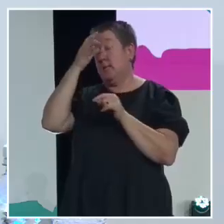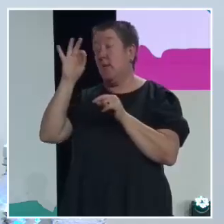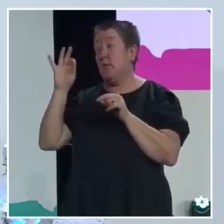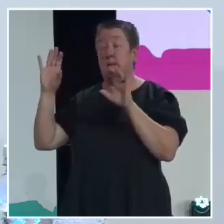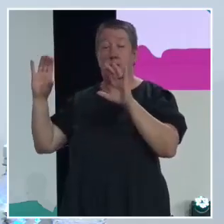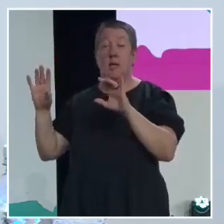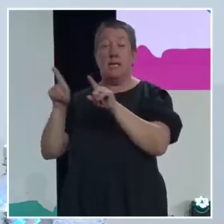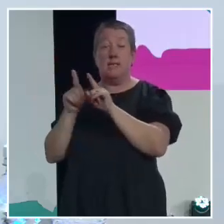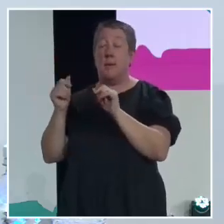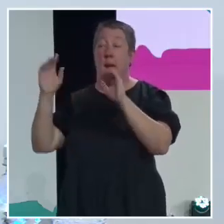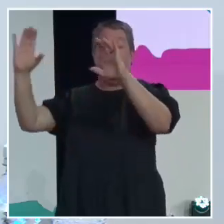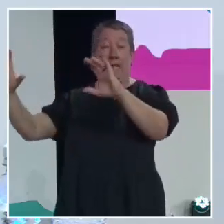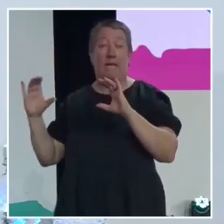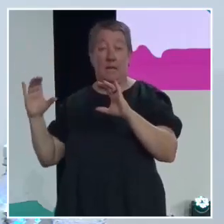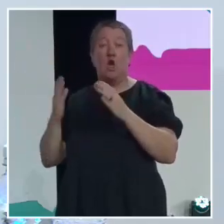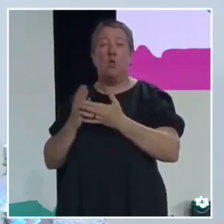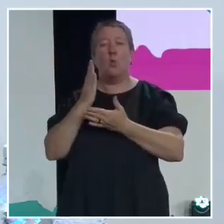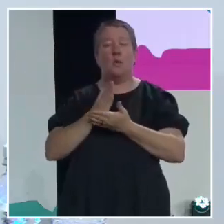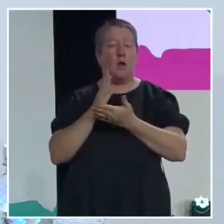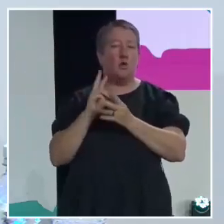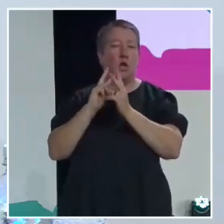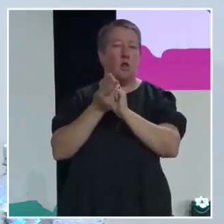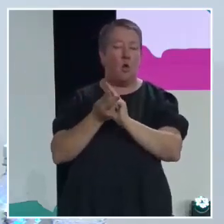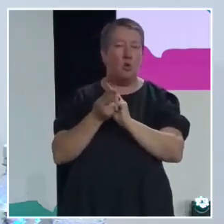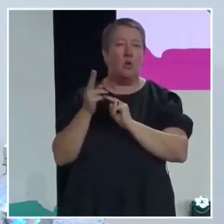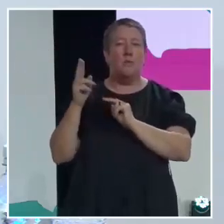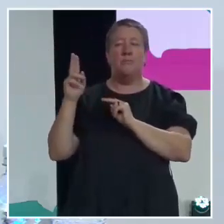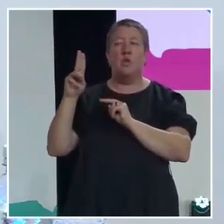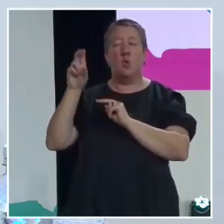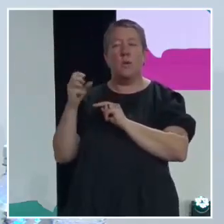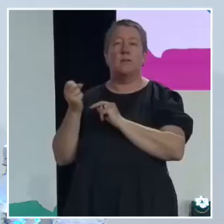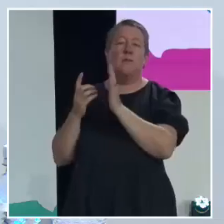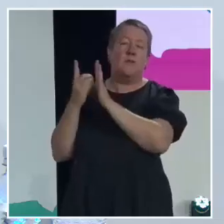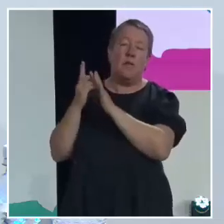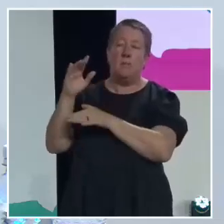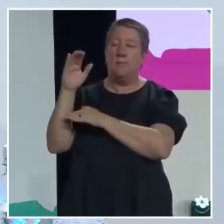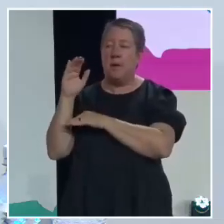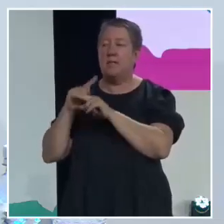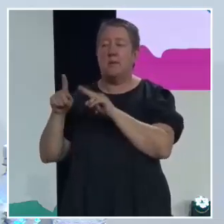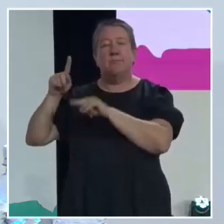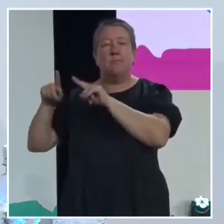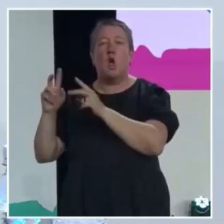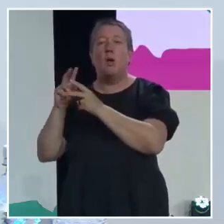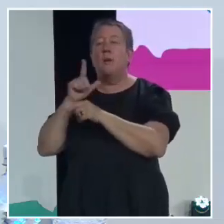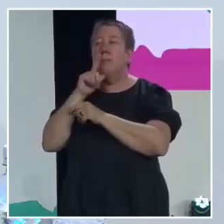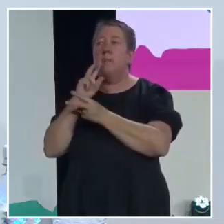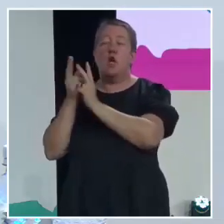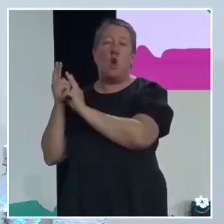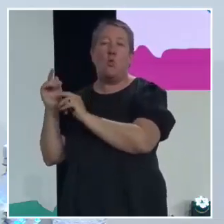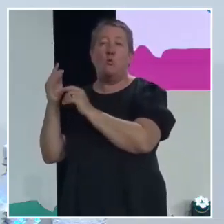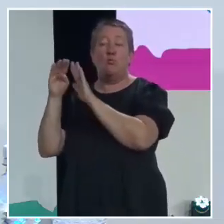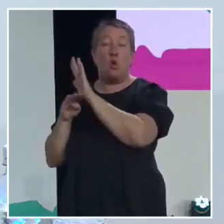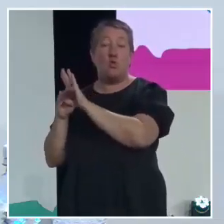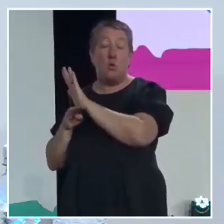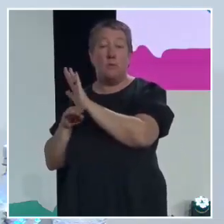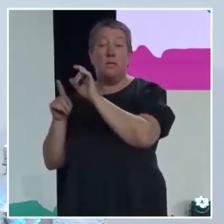through a guaranteed loan. The US doesn't really have development banks, but they have all sorts of different public loan programs. And the same amount of money,